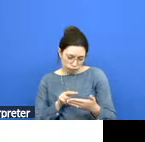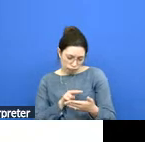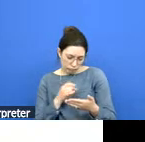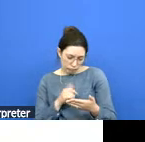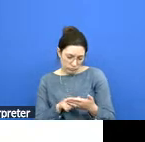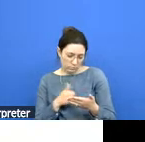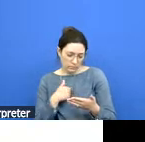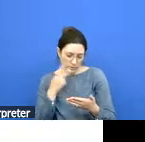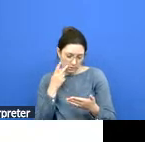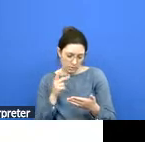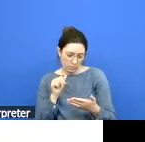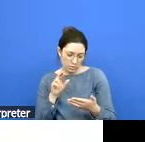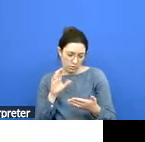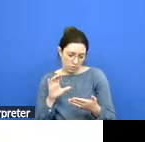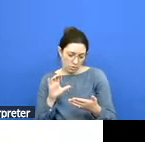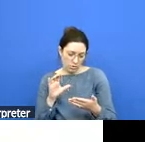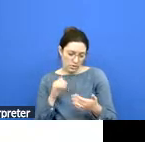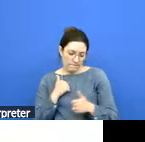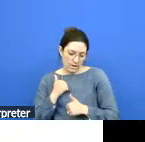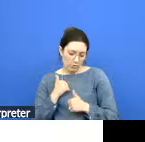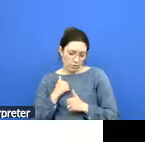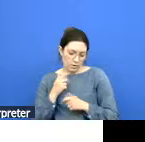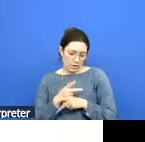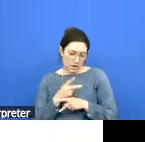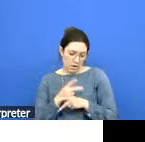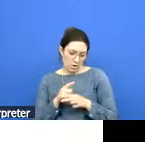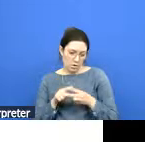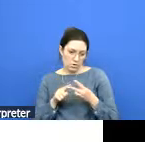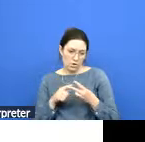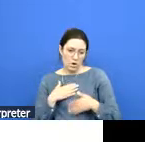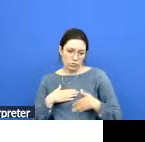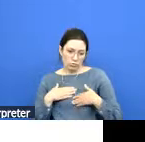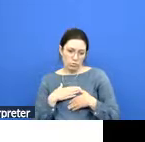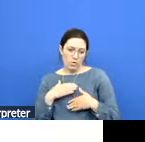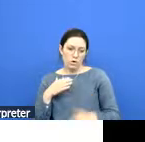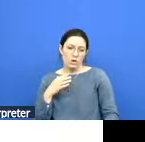there's ARC, Veteran Care, Pride, Enjoy Childcare,